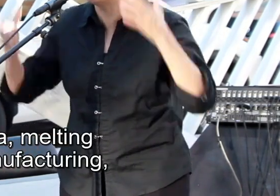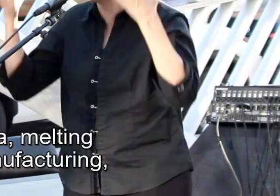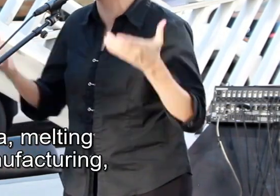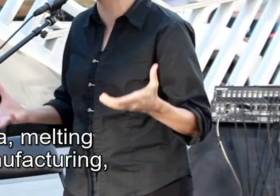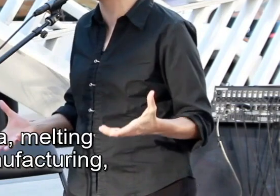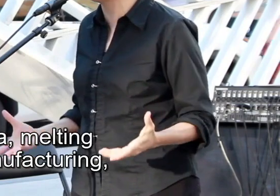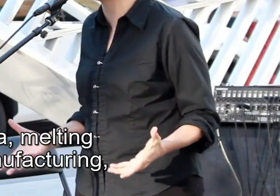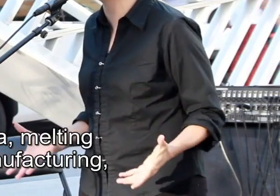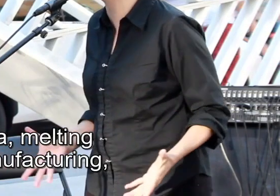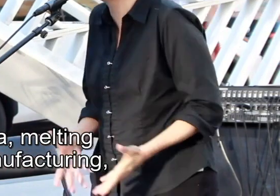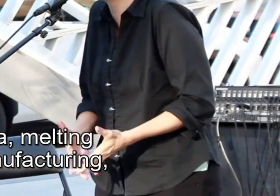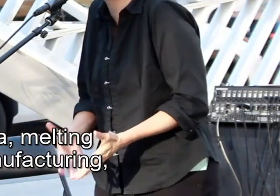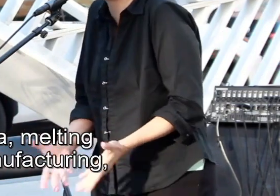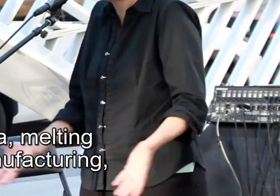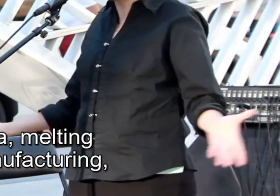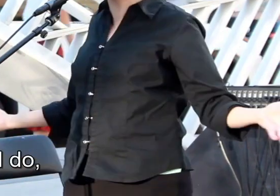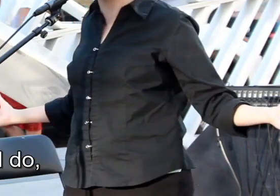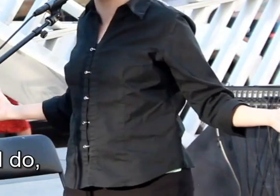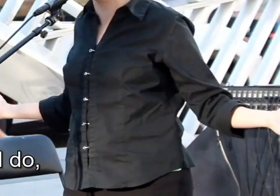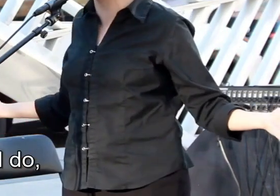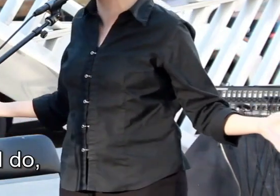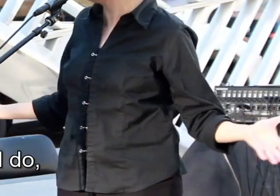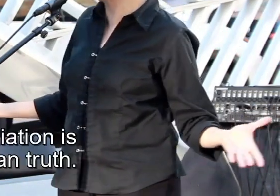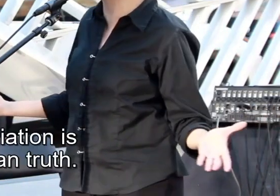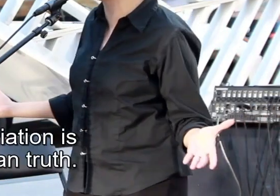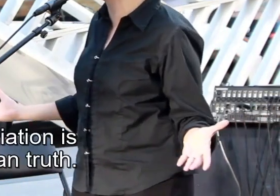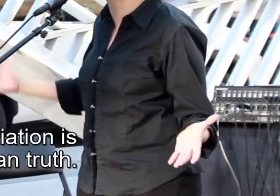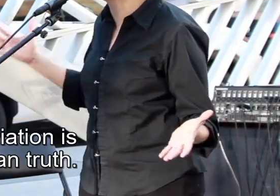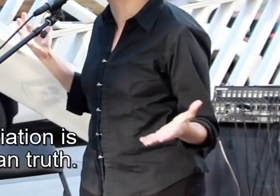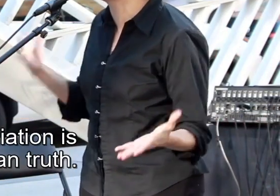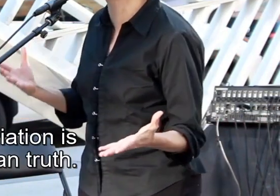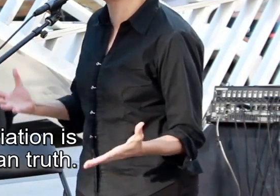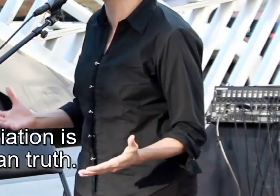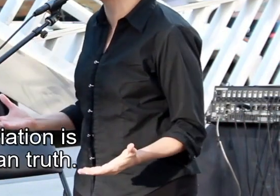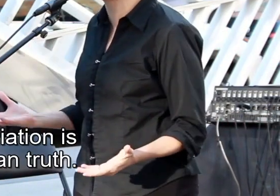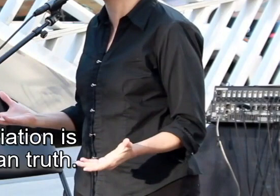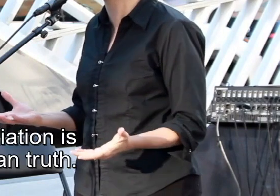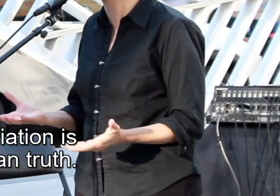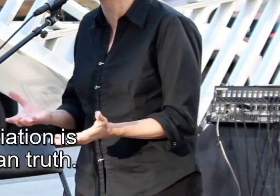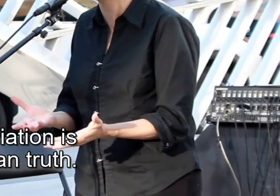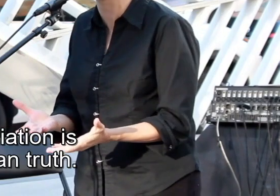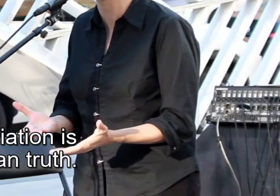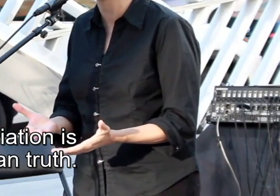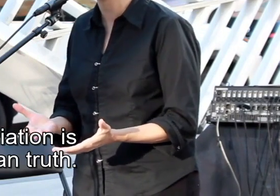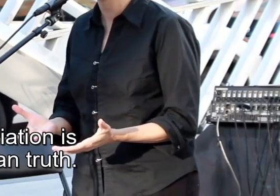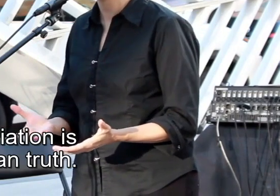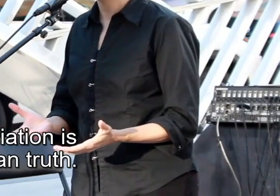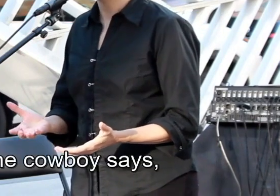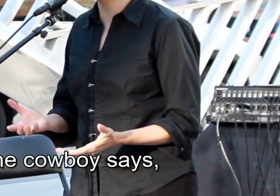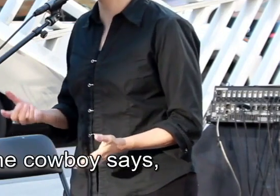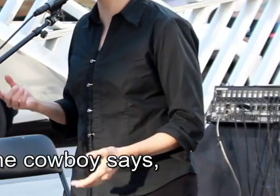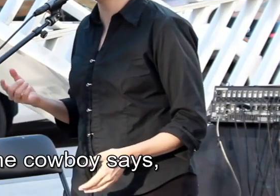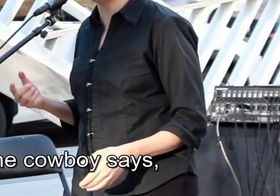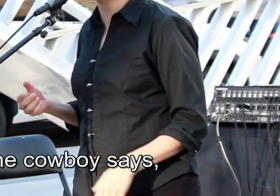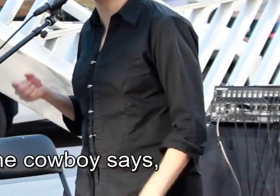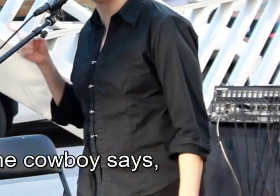media melting into propaganda, manufacturing any enemy will do, because now retaliation is more important than truth.